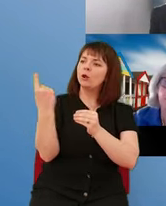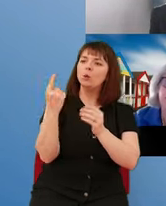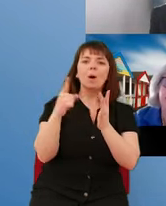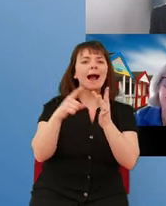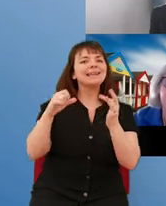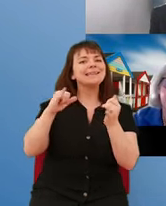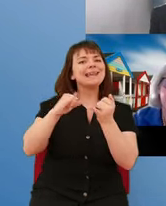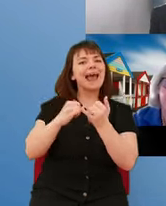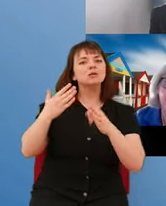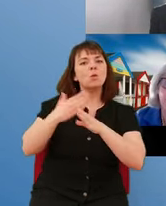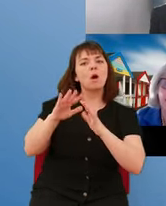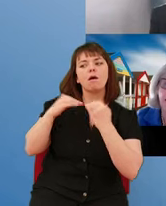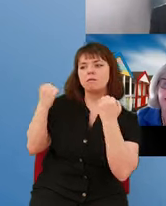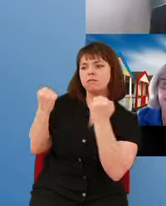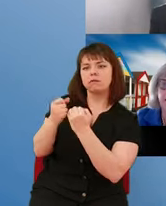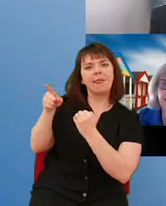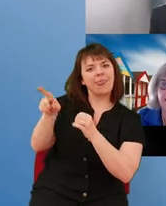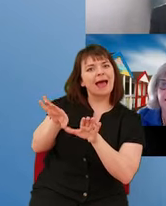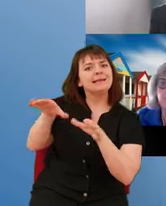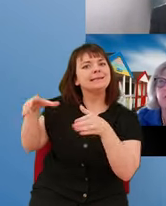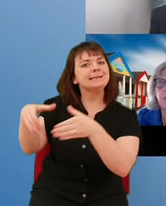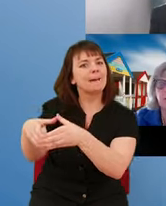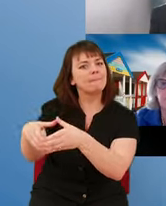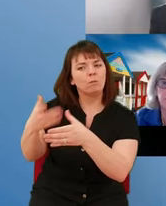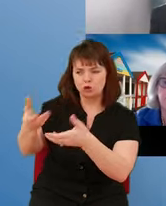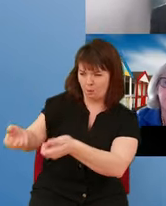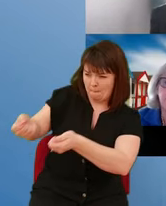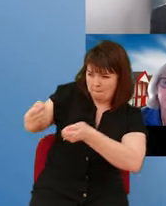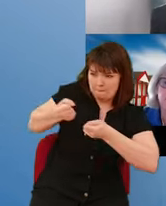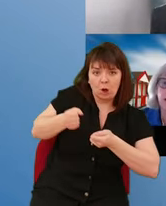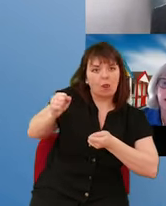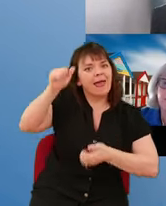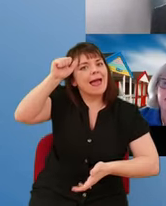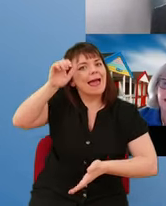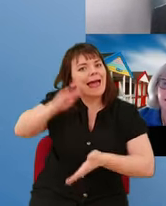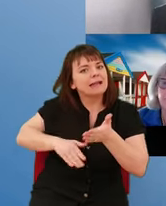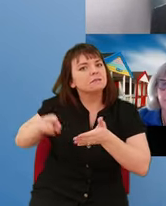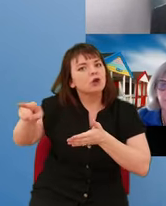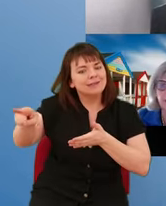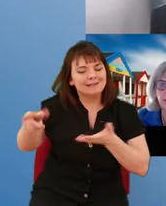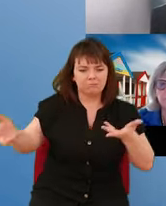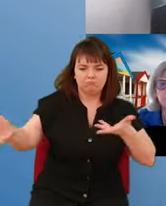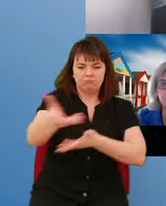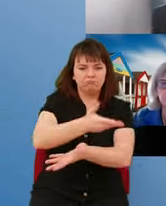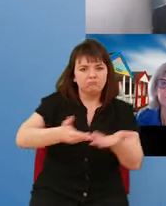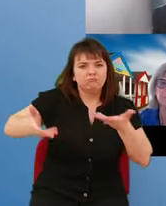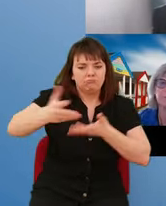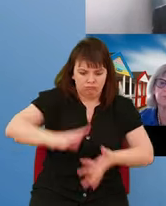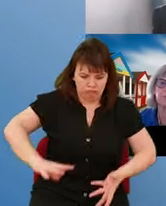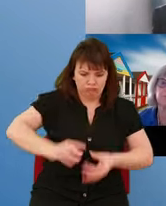planning process, and that's also part of us working closer together with them.